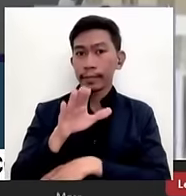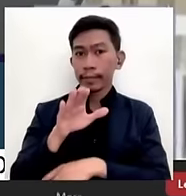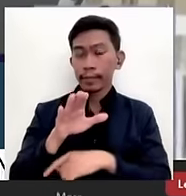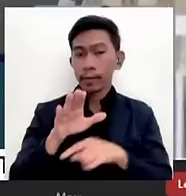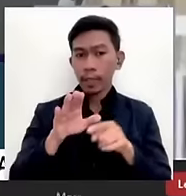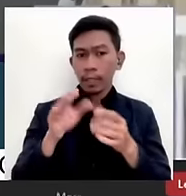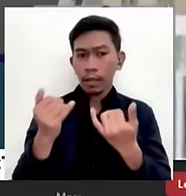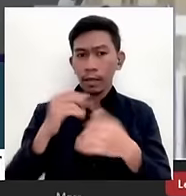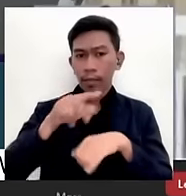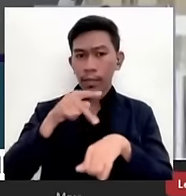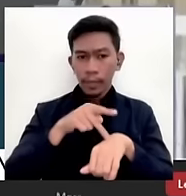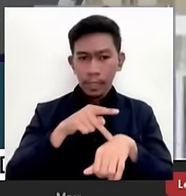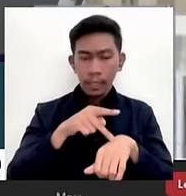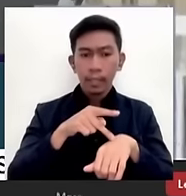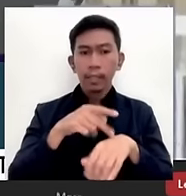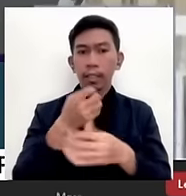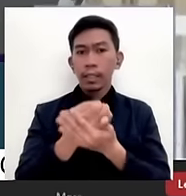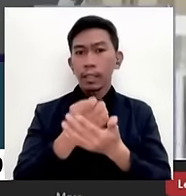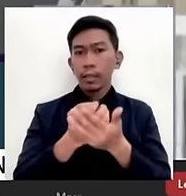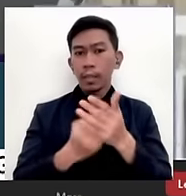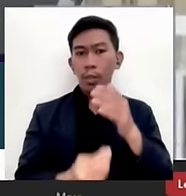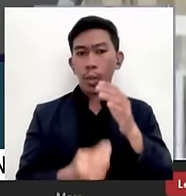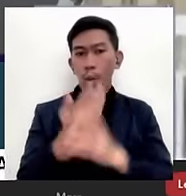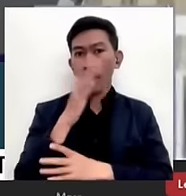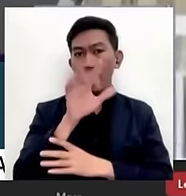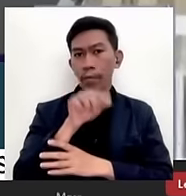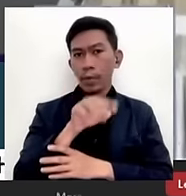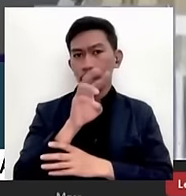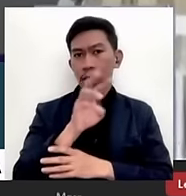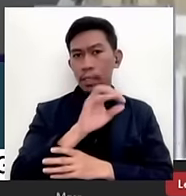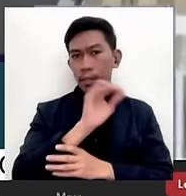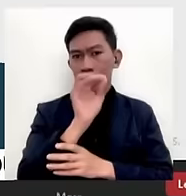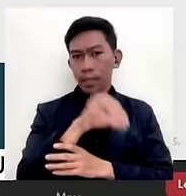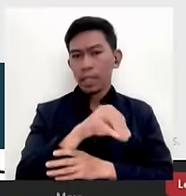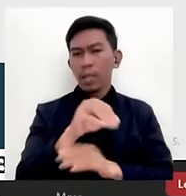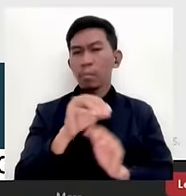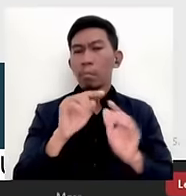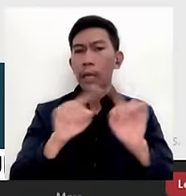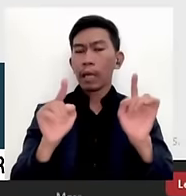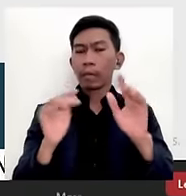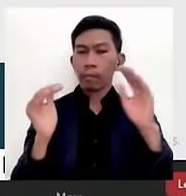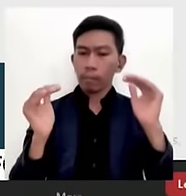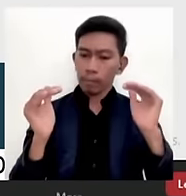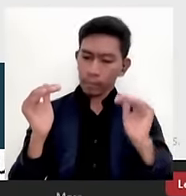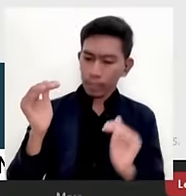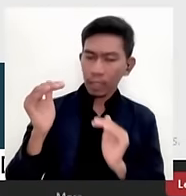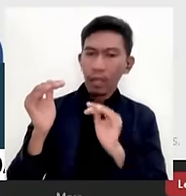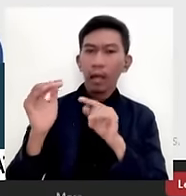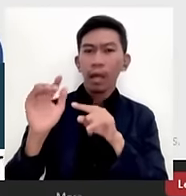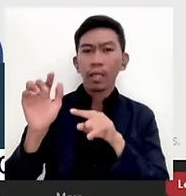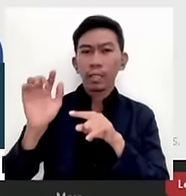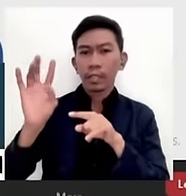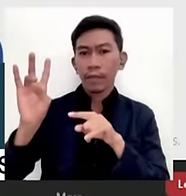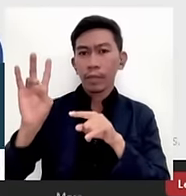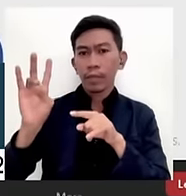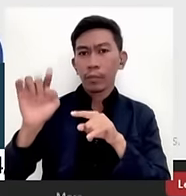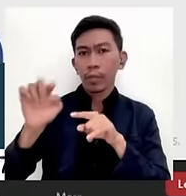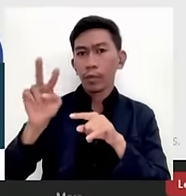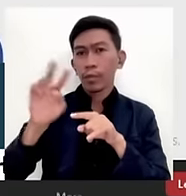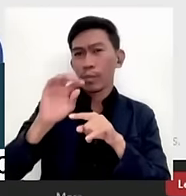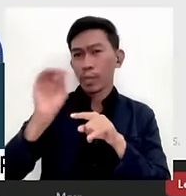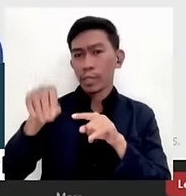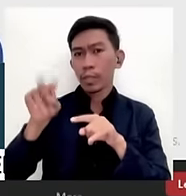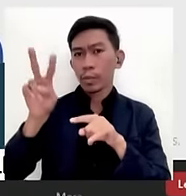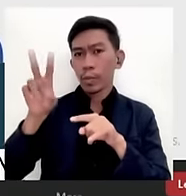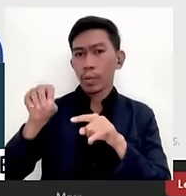by 5.6% in 2023, but that's lower than the 7.6% in 2022 and lower than